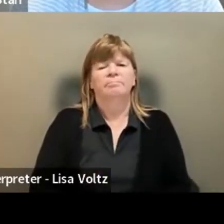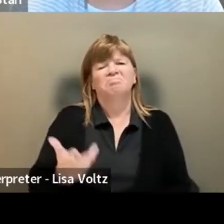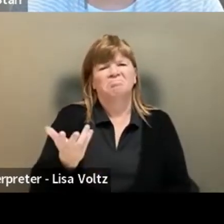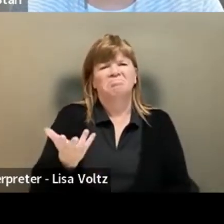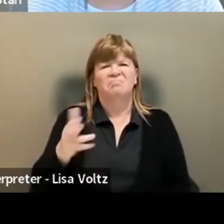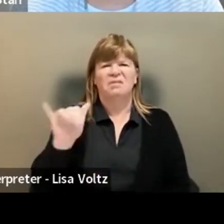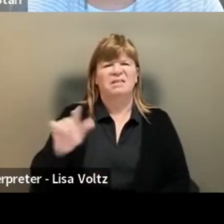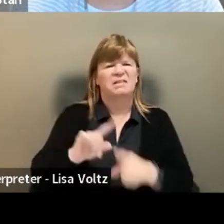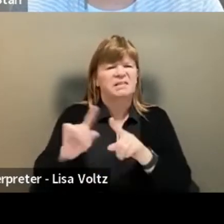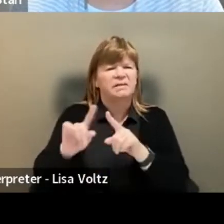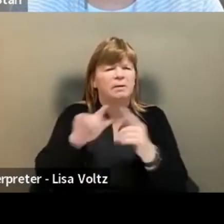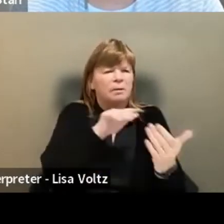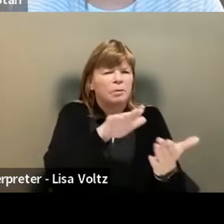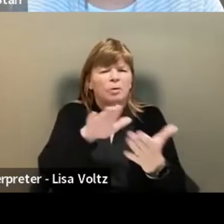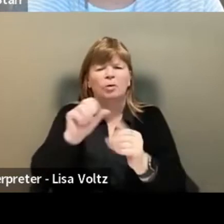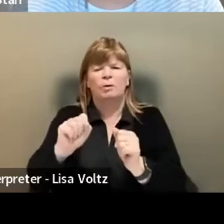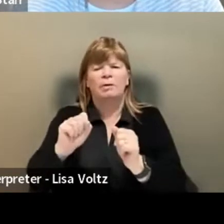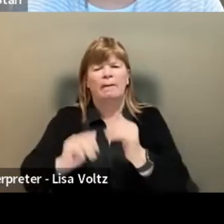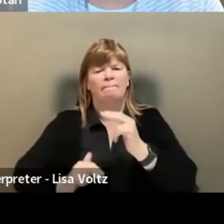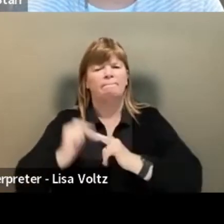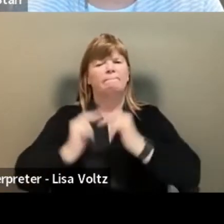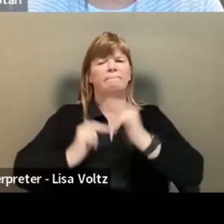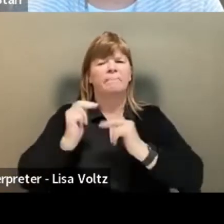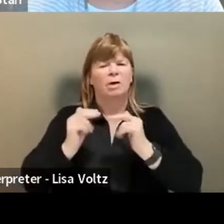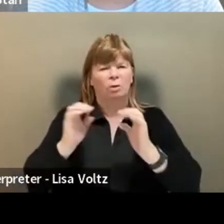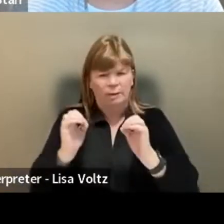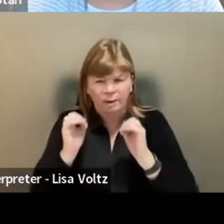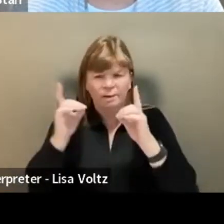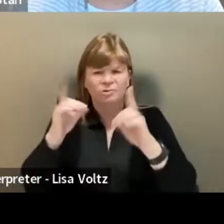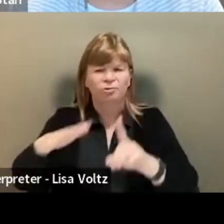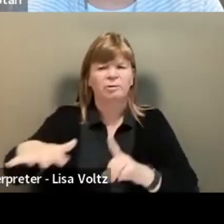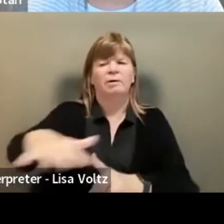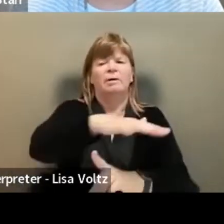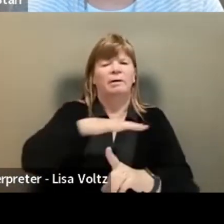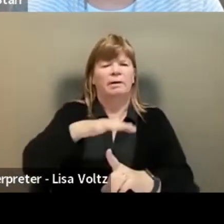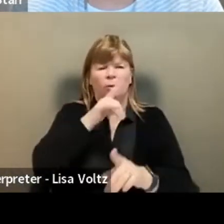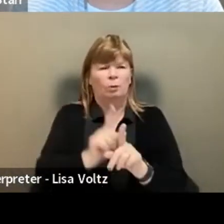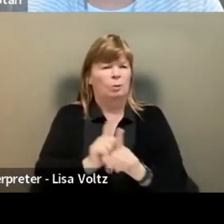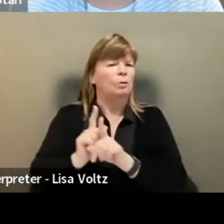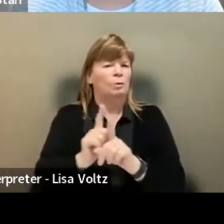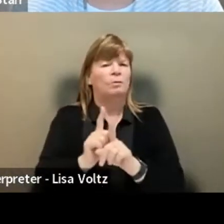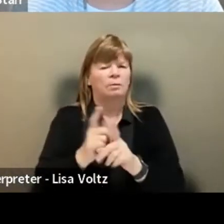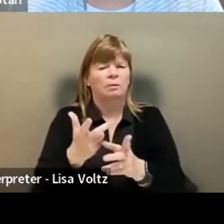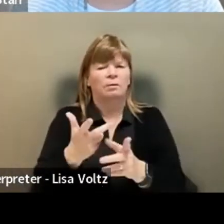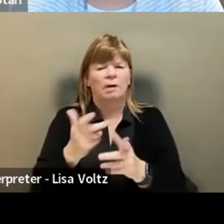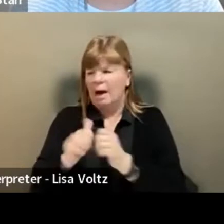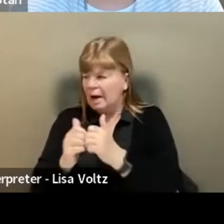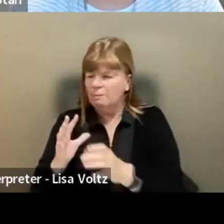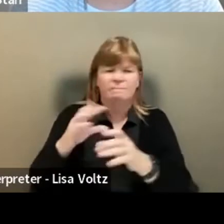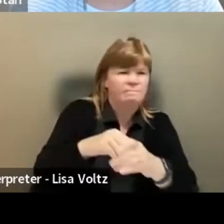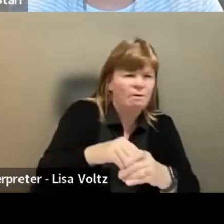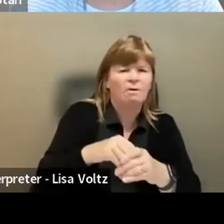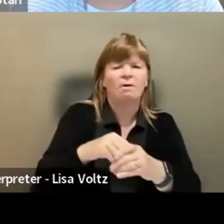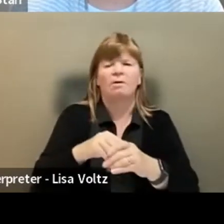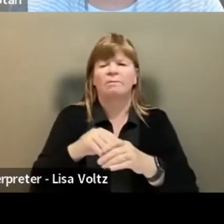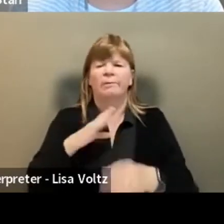ways that we could build and educate our mentees as far as being involved in boards